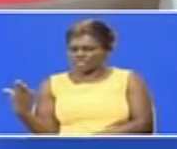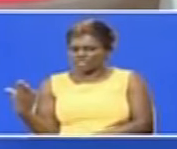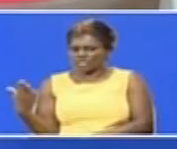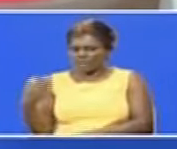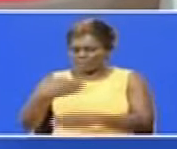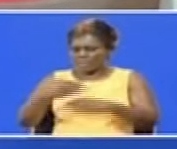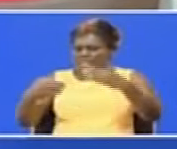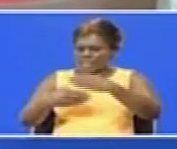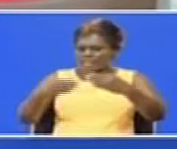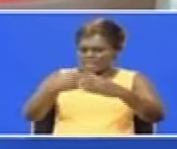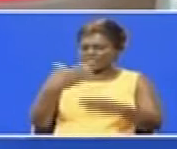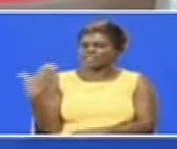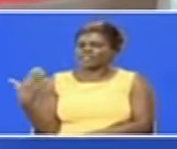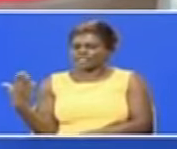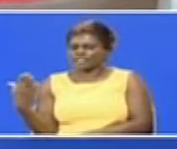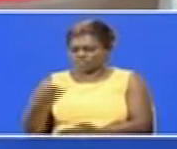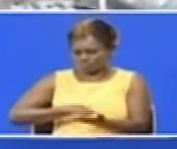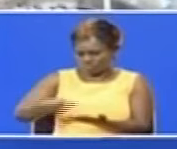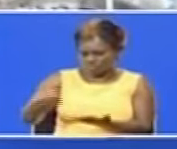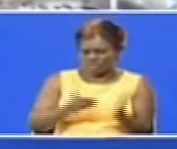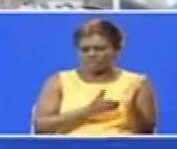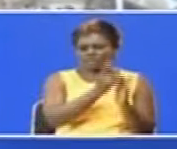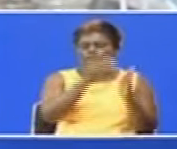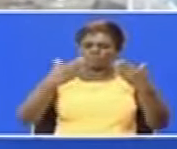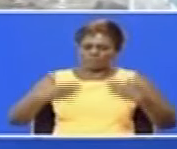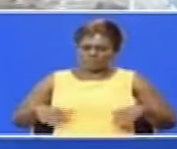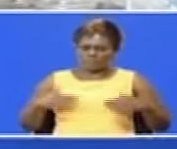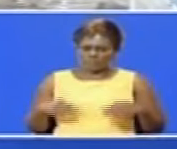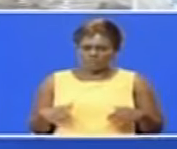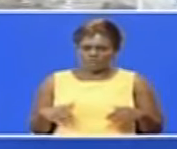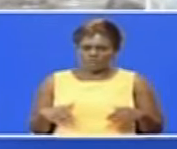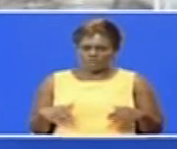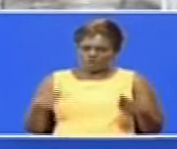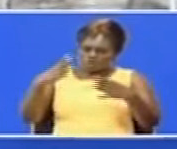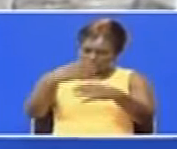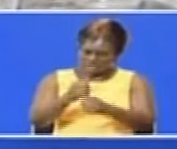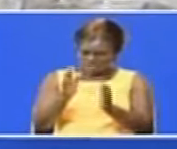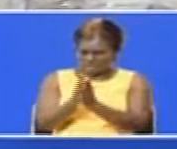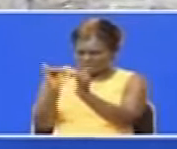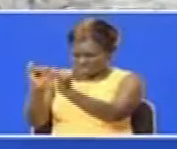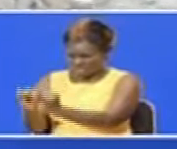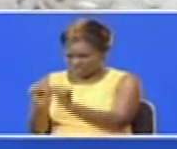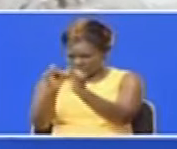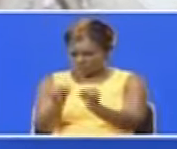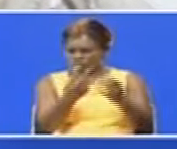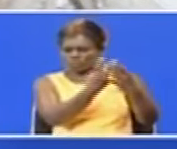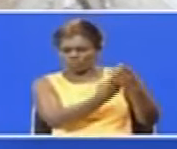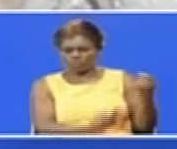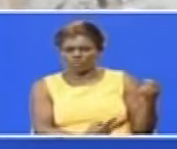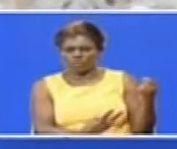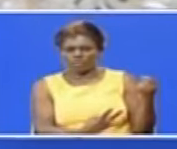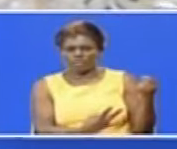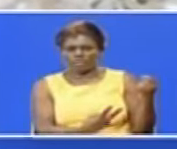building hardware and sell to developers, both corporate and individual, those that